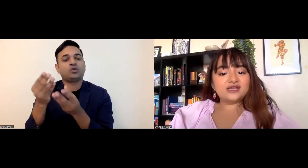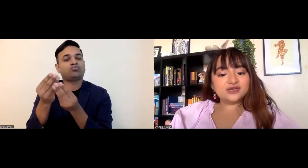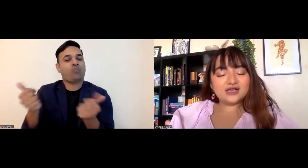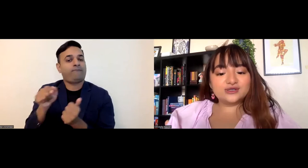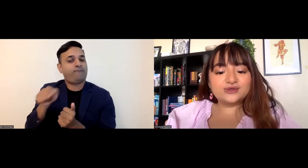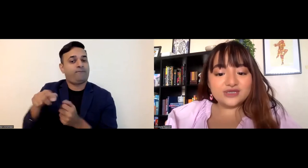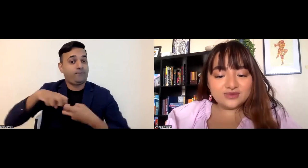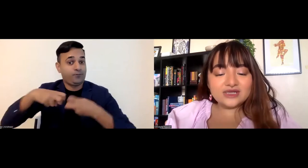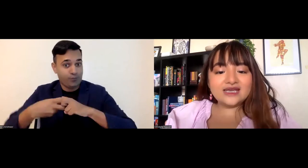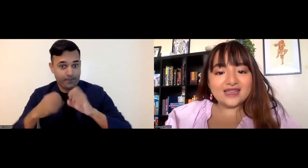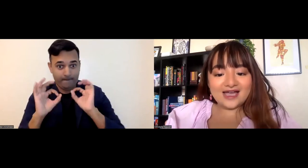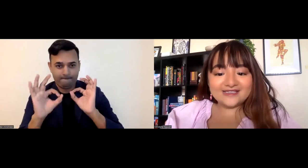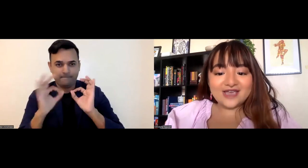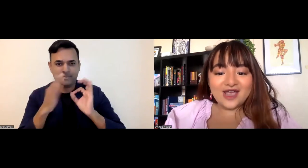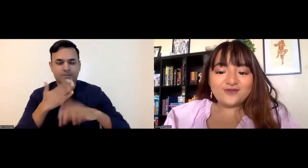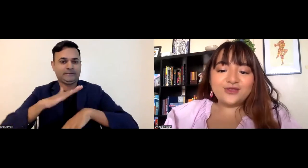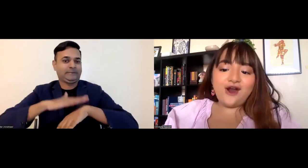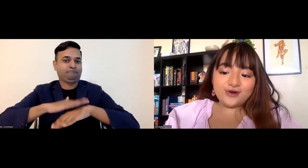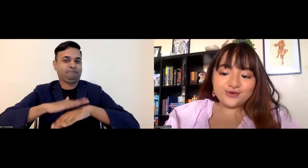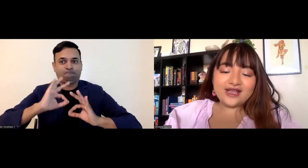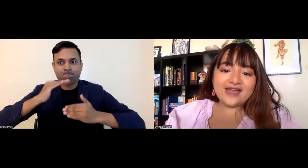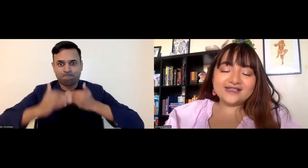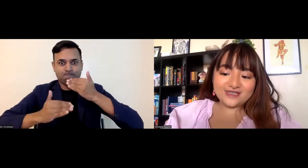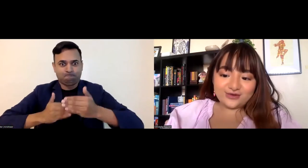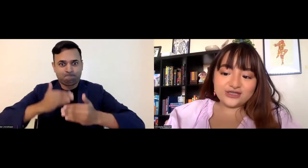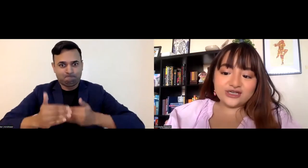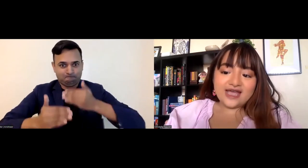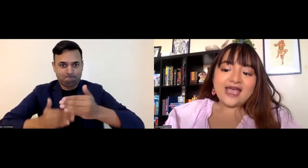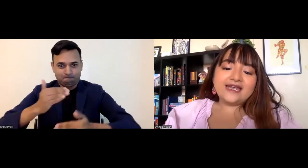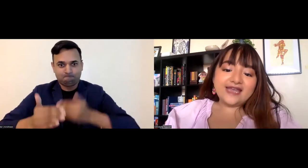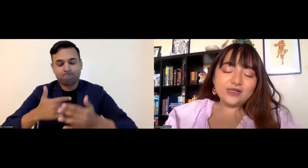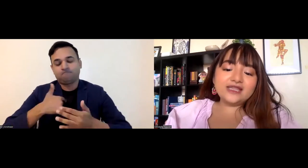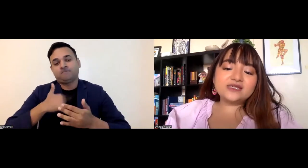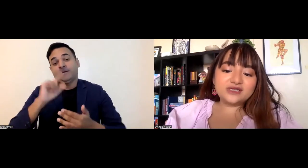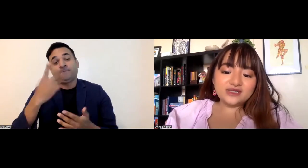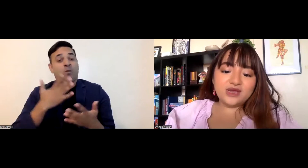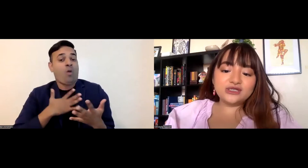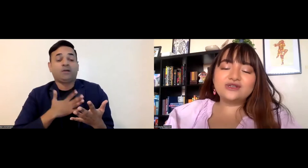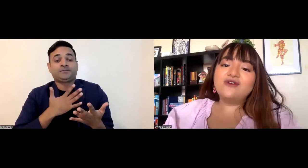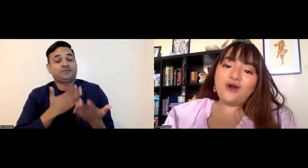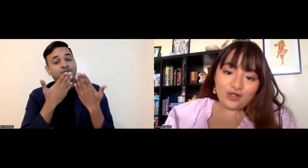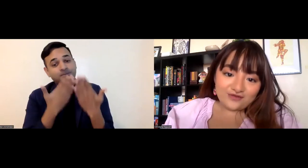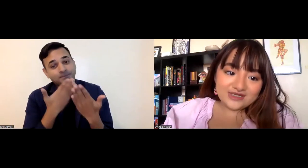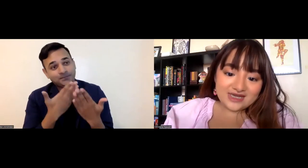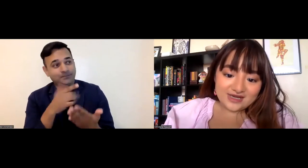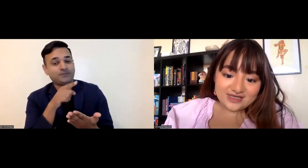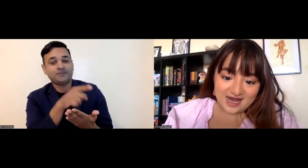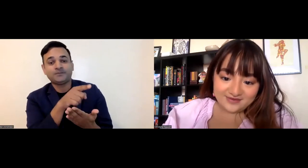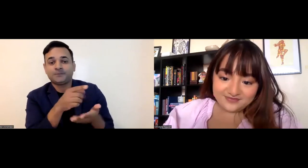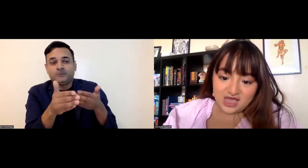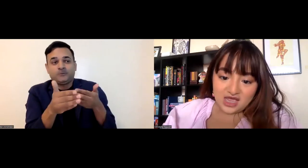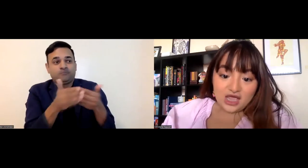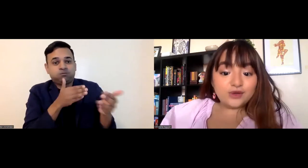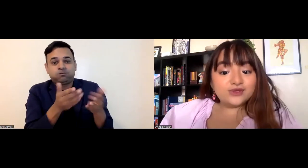at the International Disability Alliance for their hard work and consideration in enabling this participation for all of us here